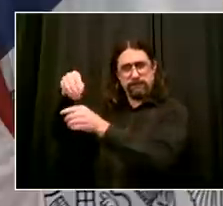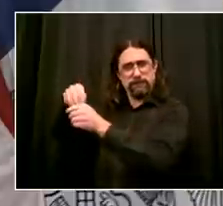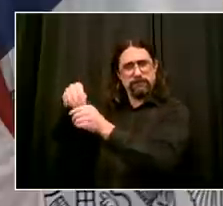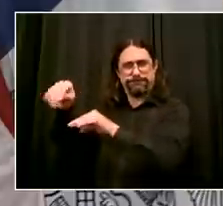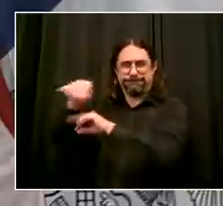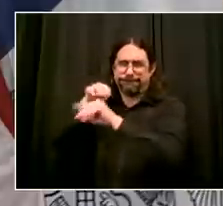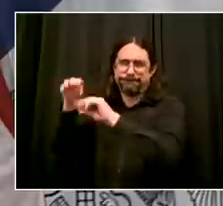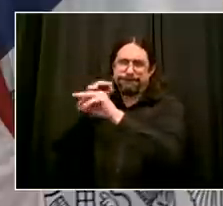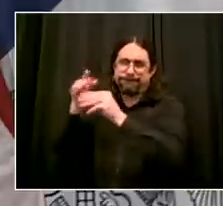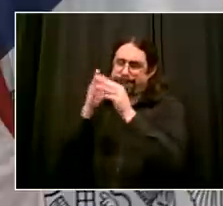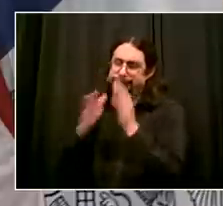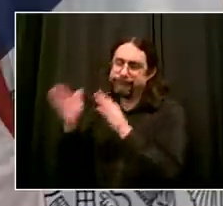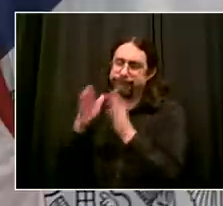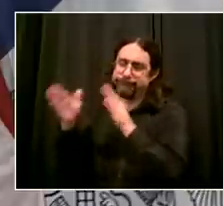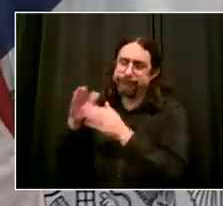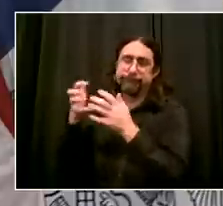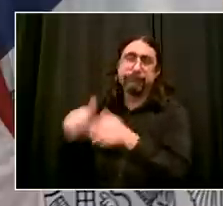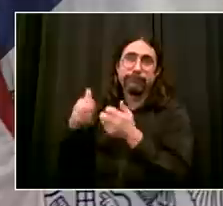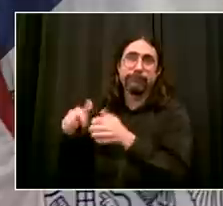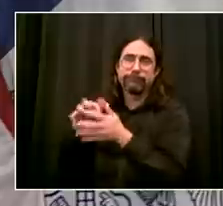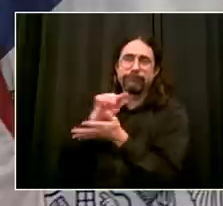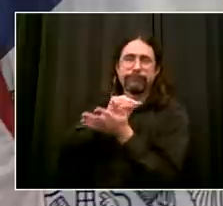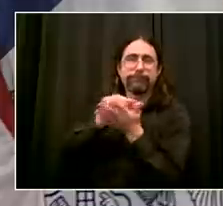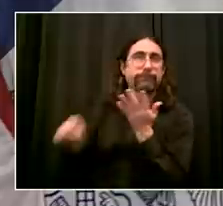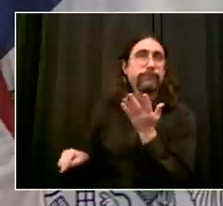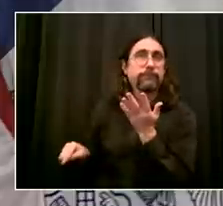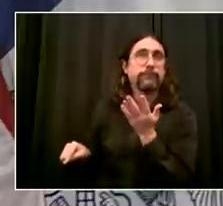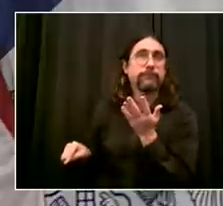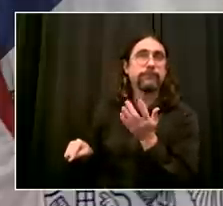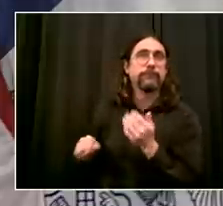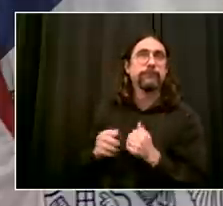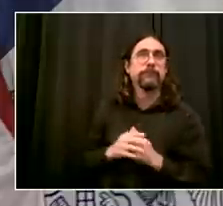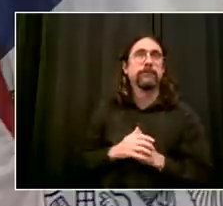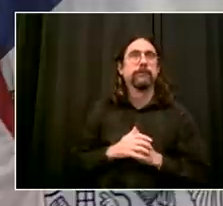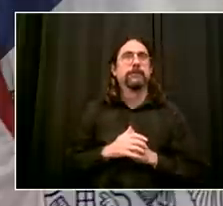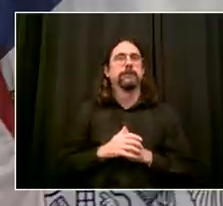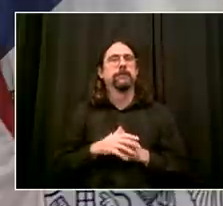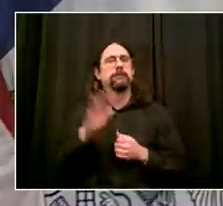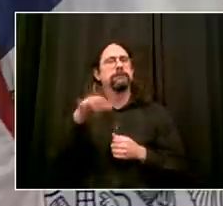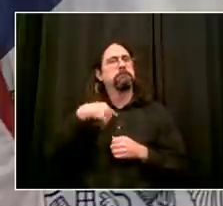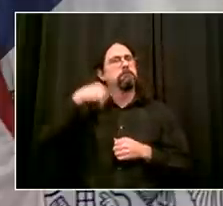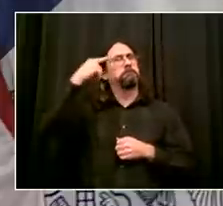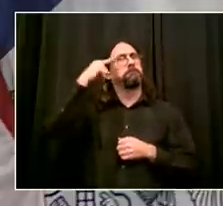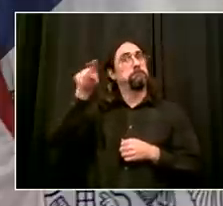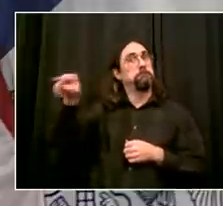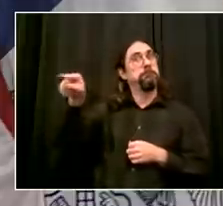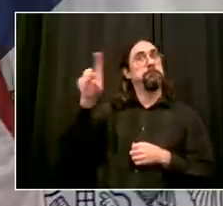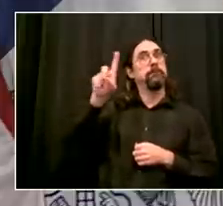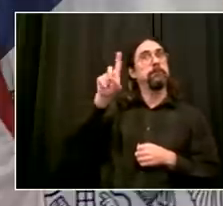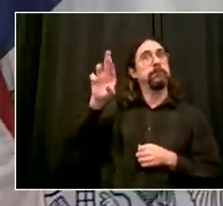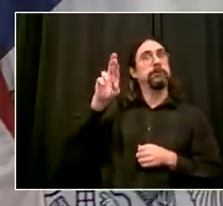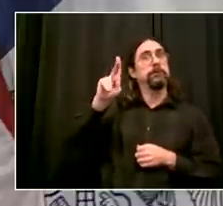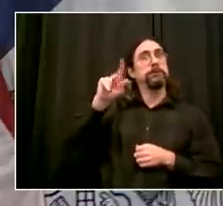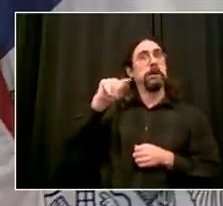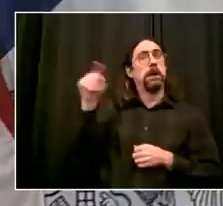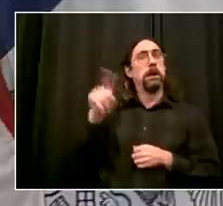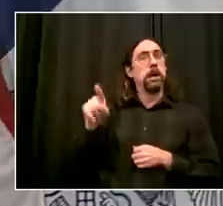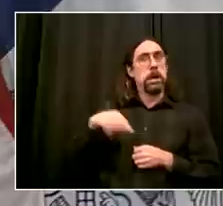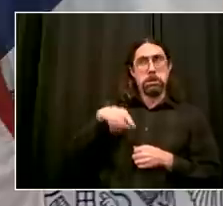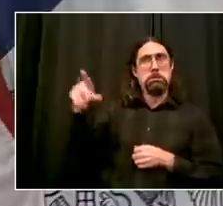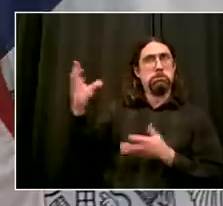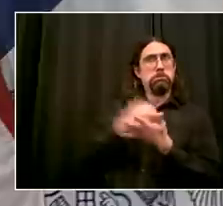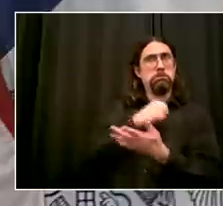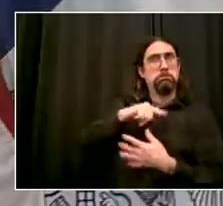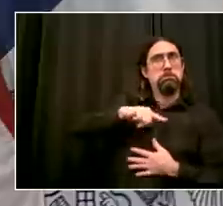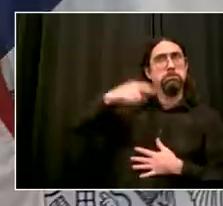about some of the ways that you've been preparing for these additional cases and what you